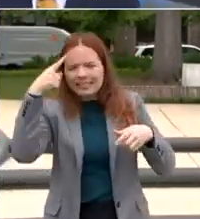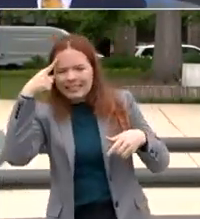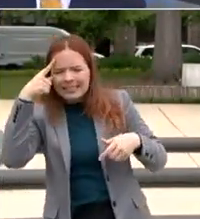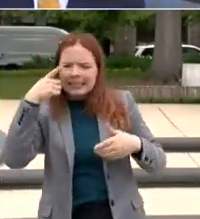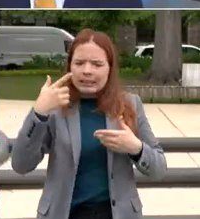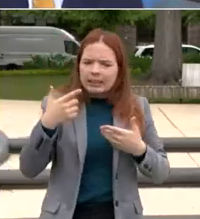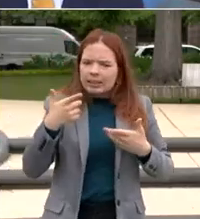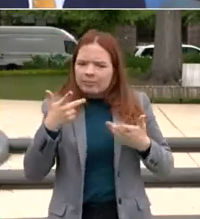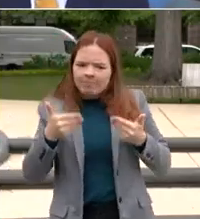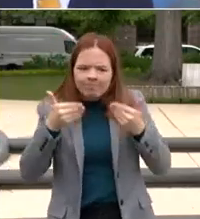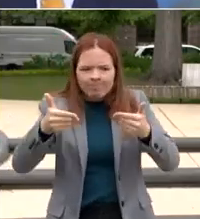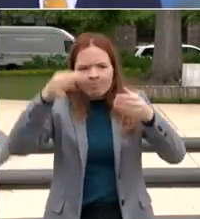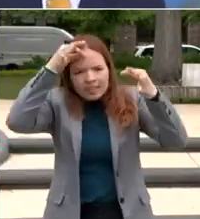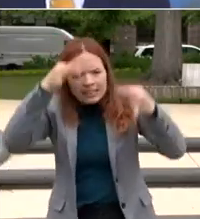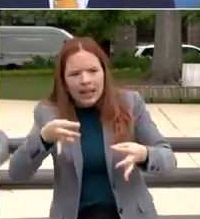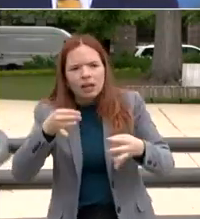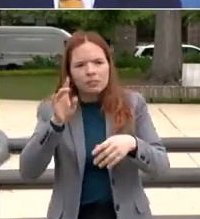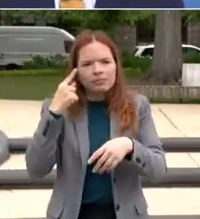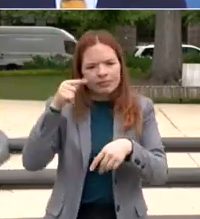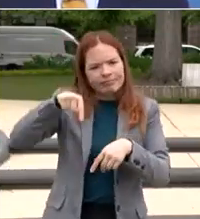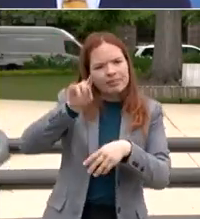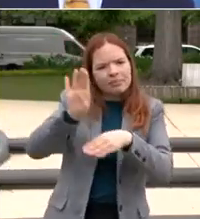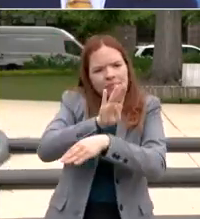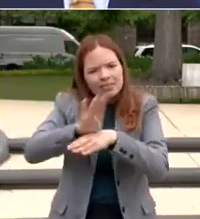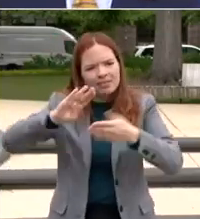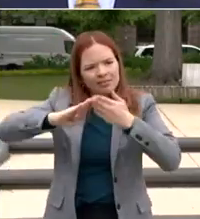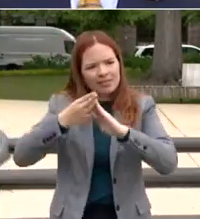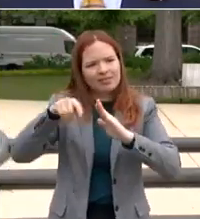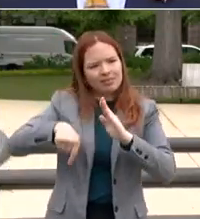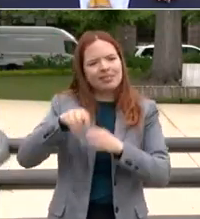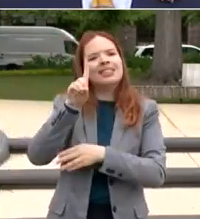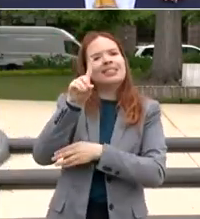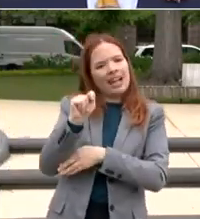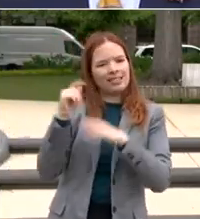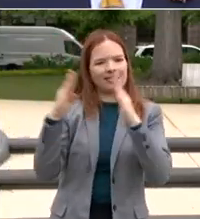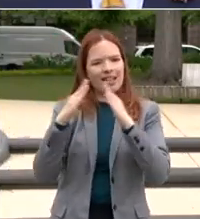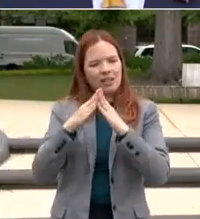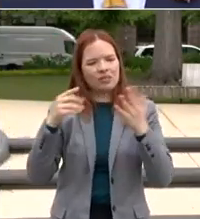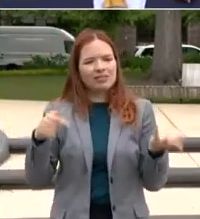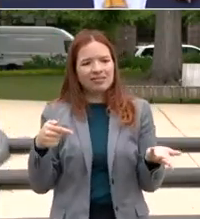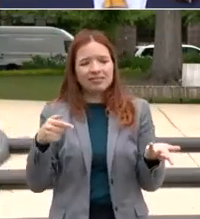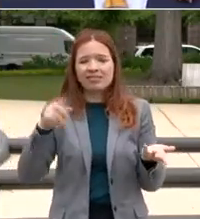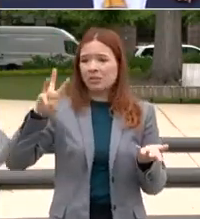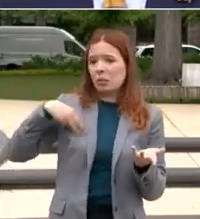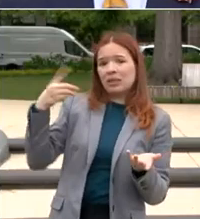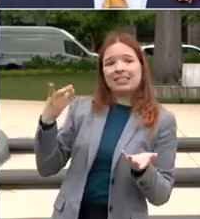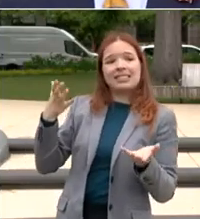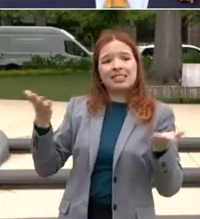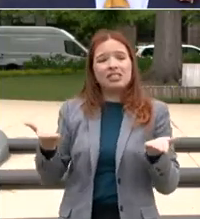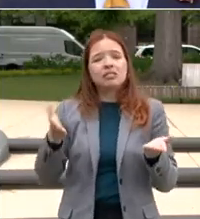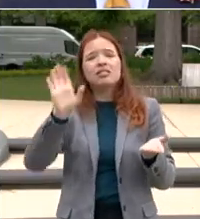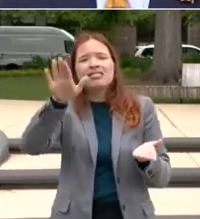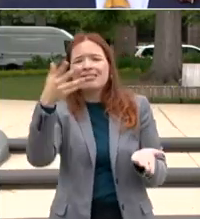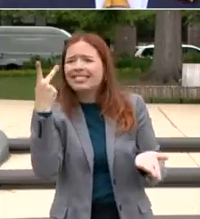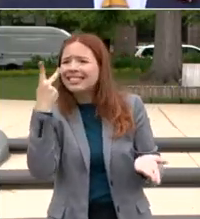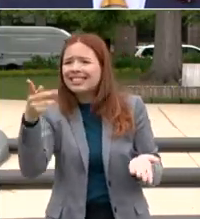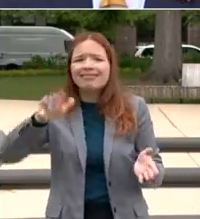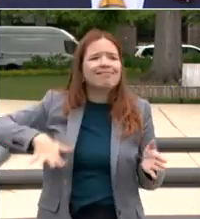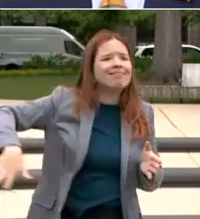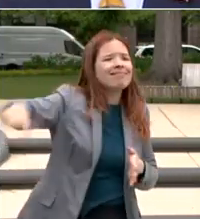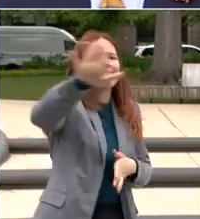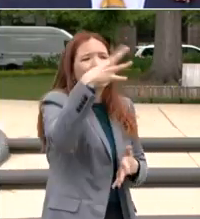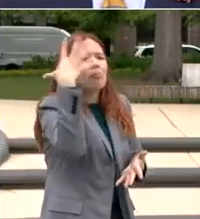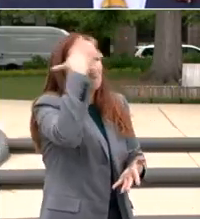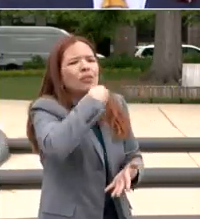business to be in downtown Washington. We're at another beautiful public space in the downtown, and I